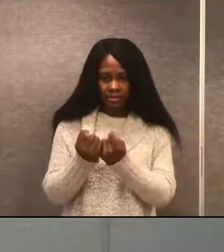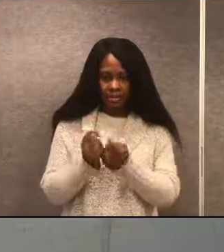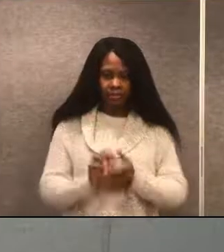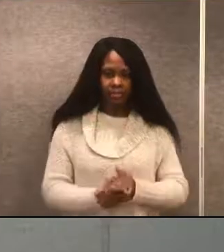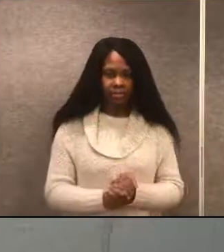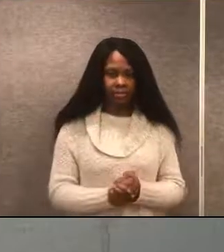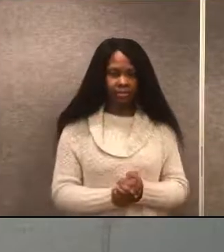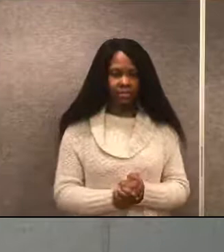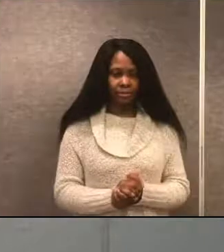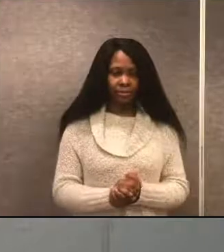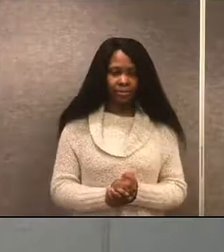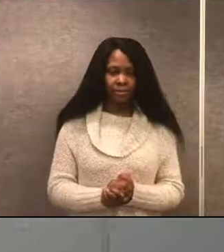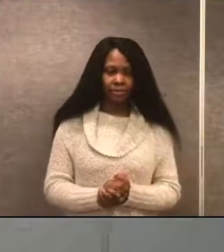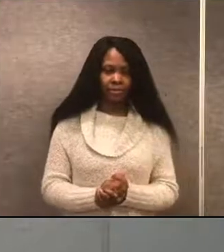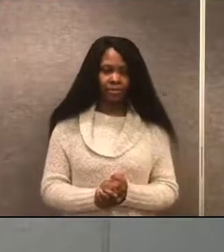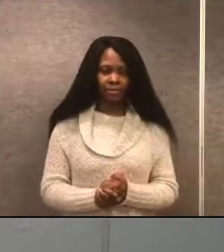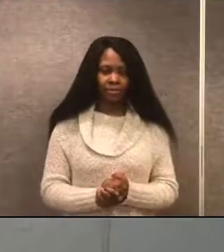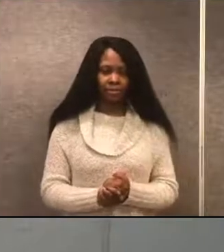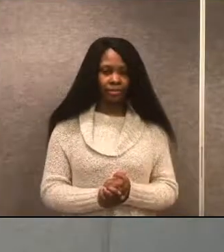Yeah.